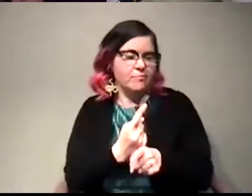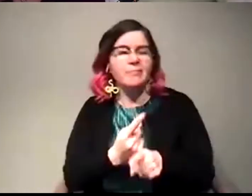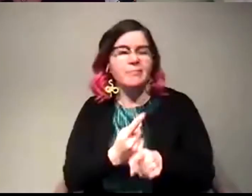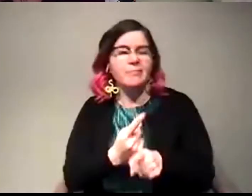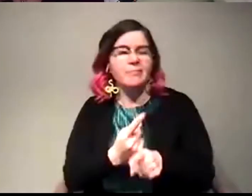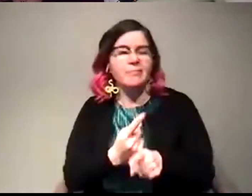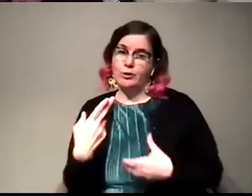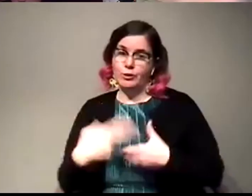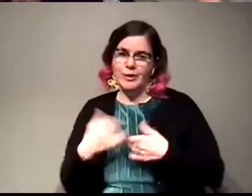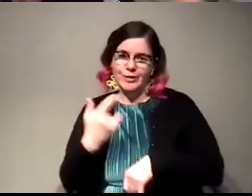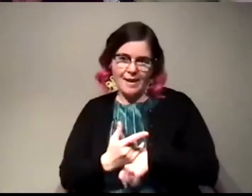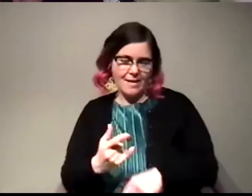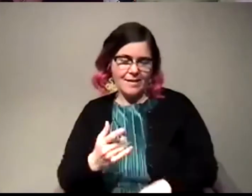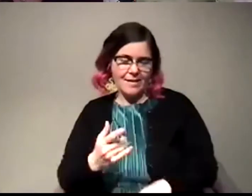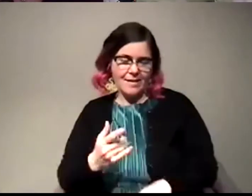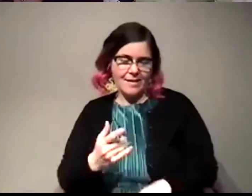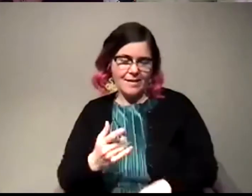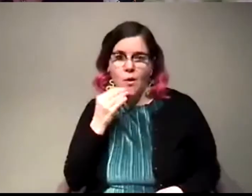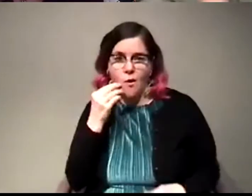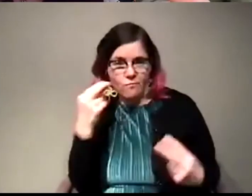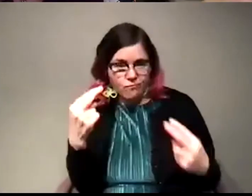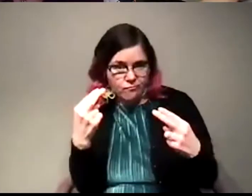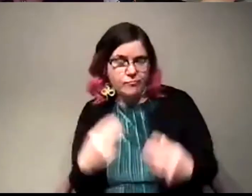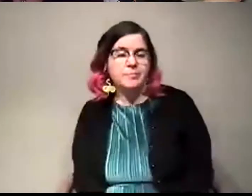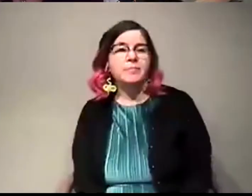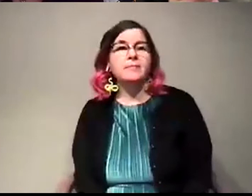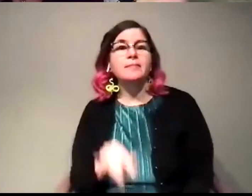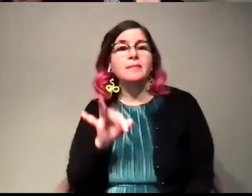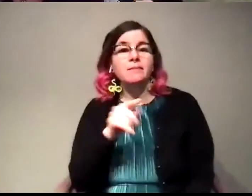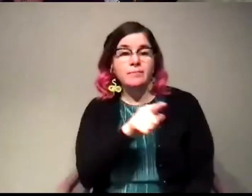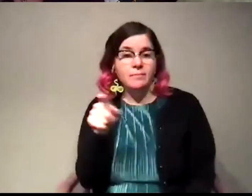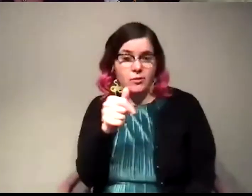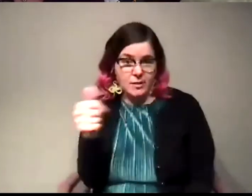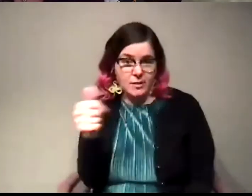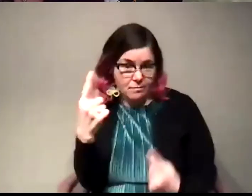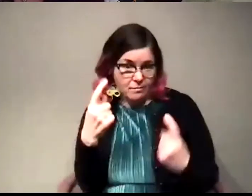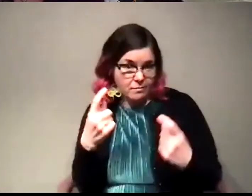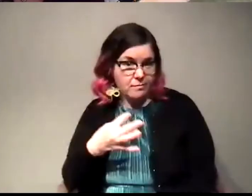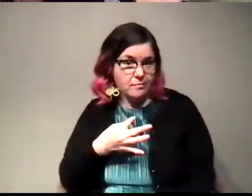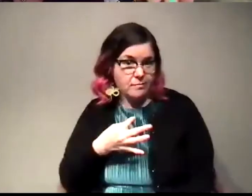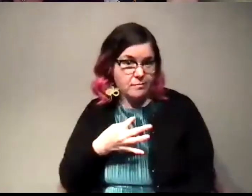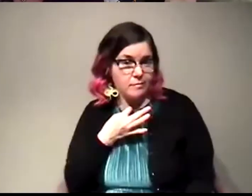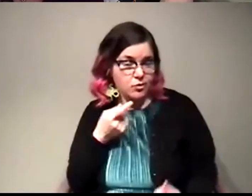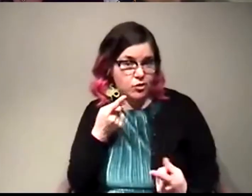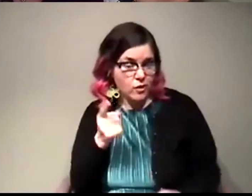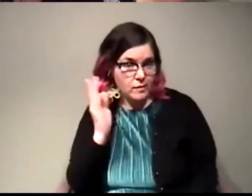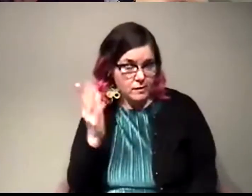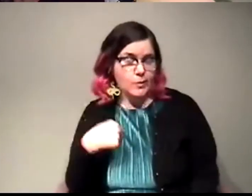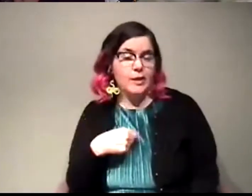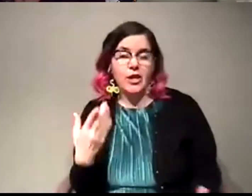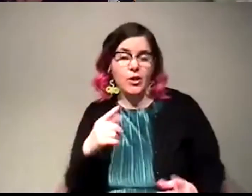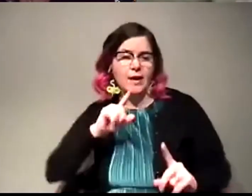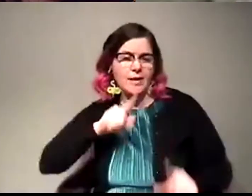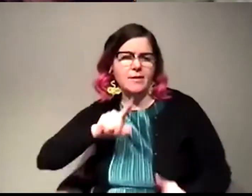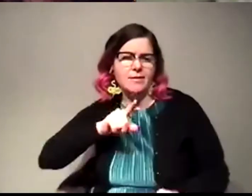with us today. We're glad that all of you at home are here with us. If you have any questions throughout the session, we are here to answer your